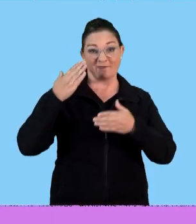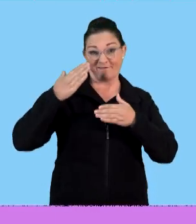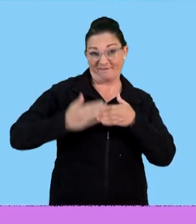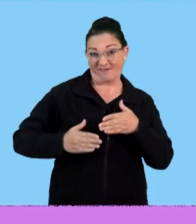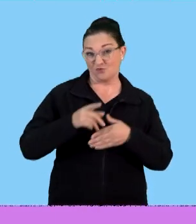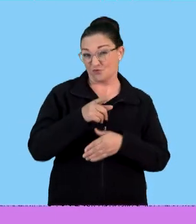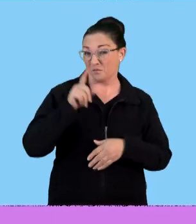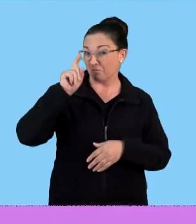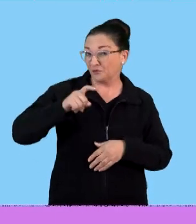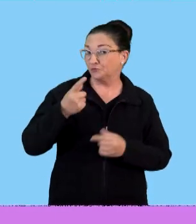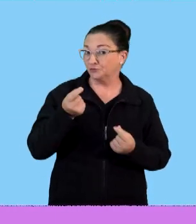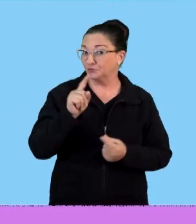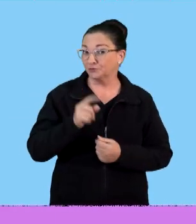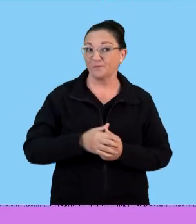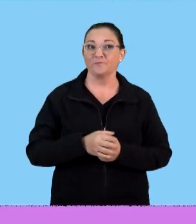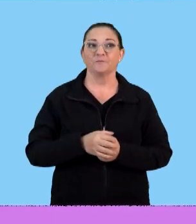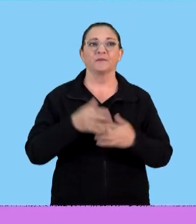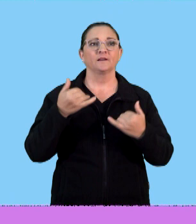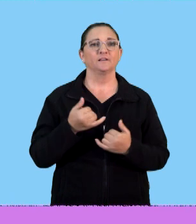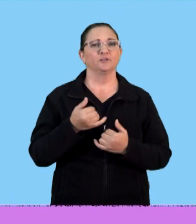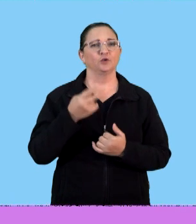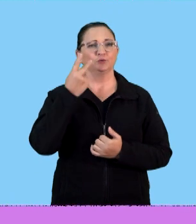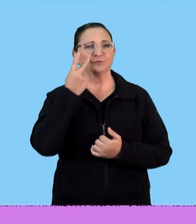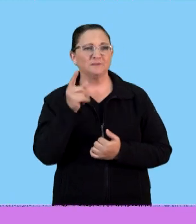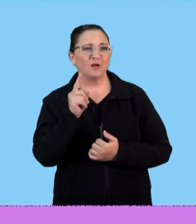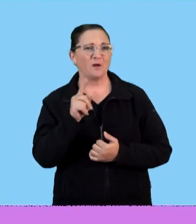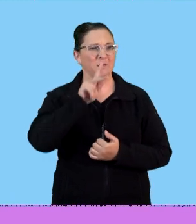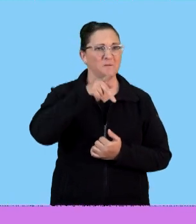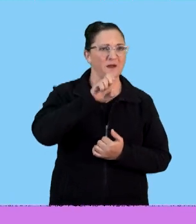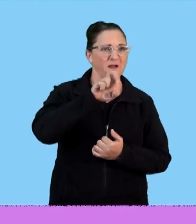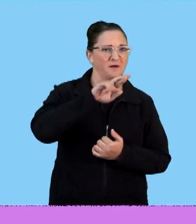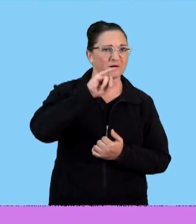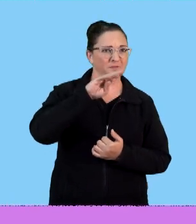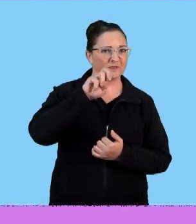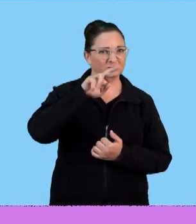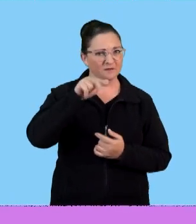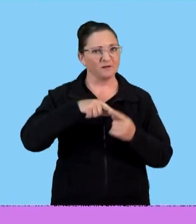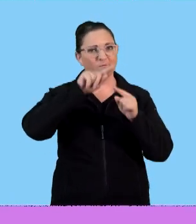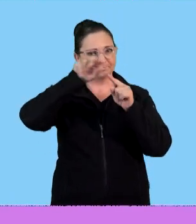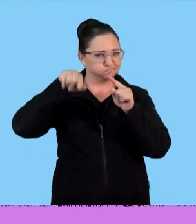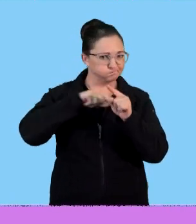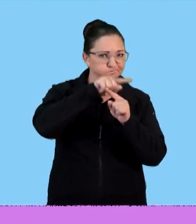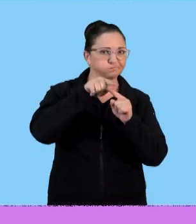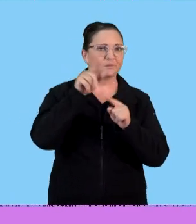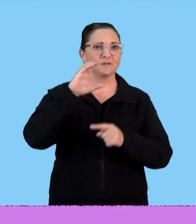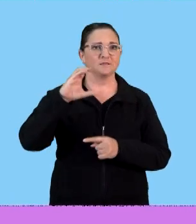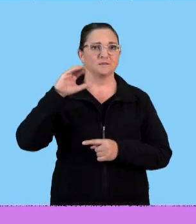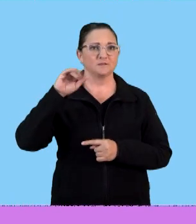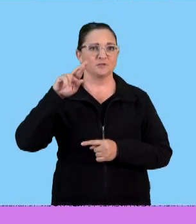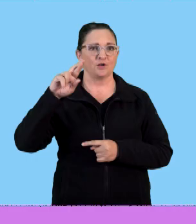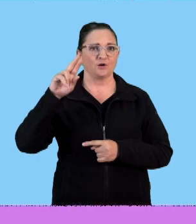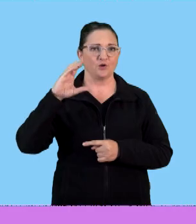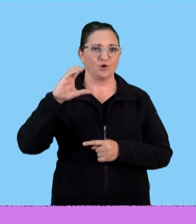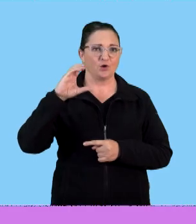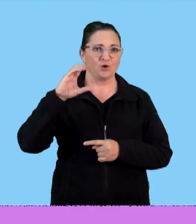lesson, you should be able to, first of all, define perimeter and circumference. You must be able to distinguish between